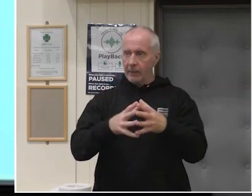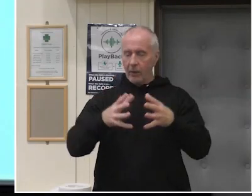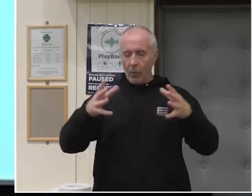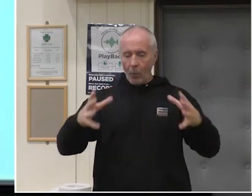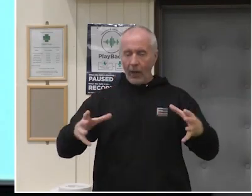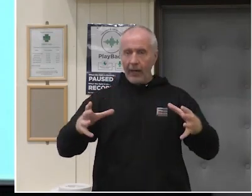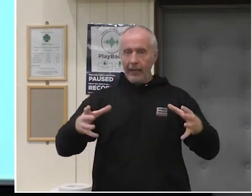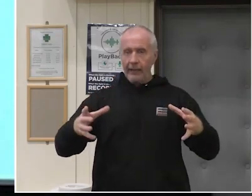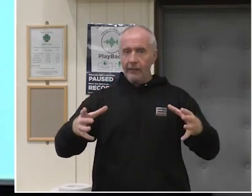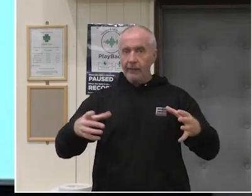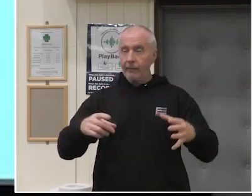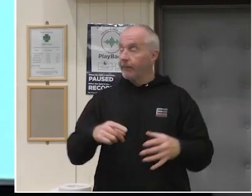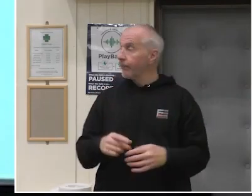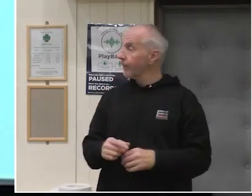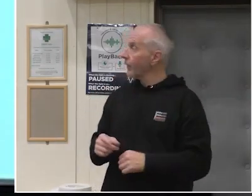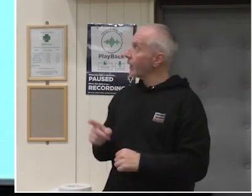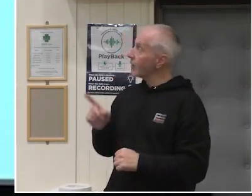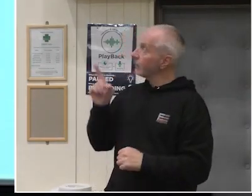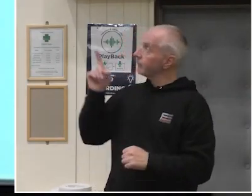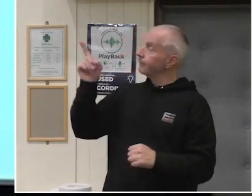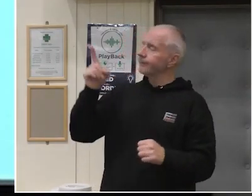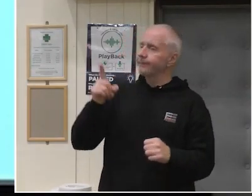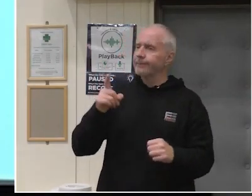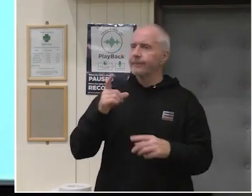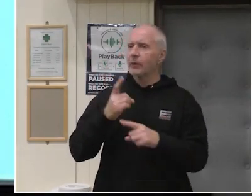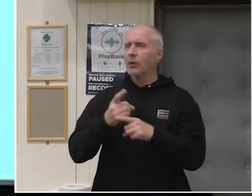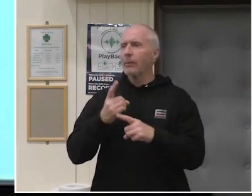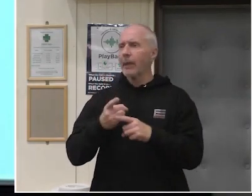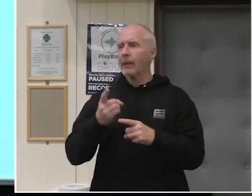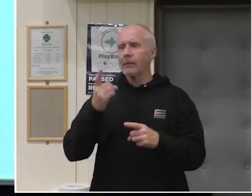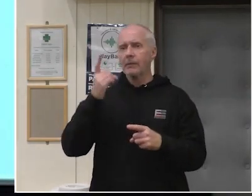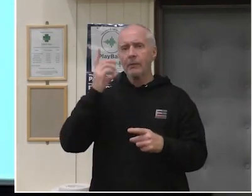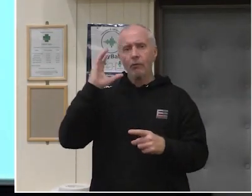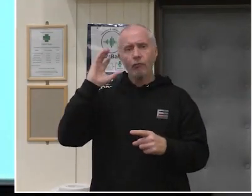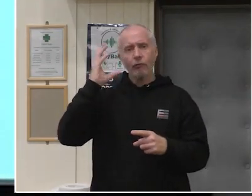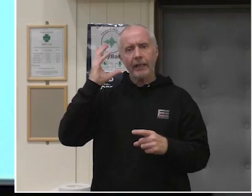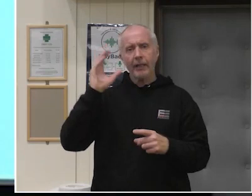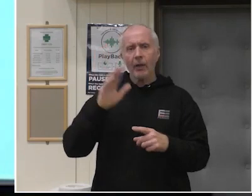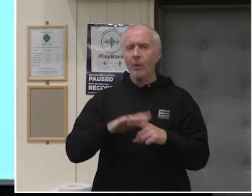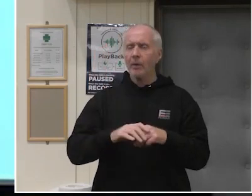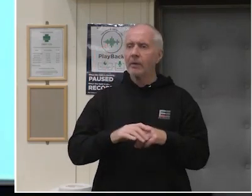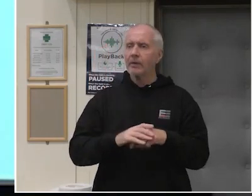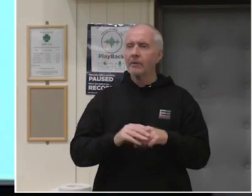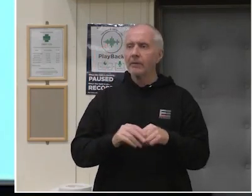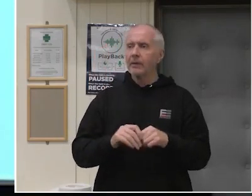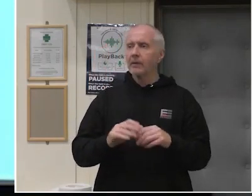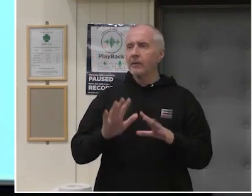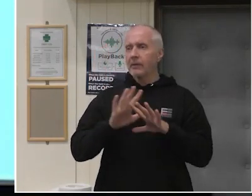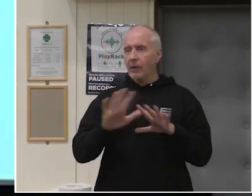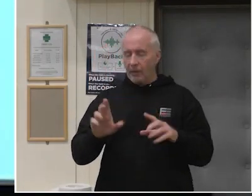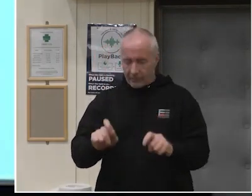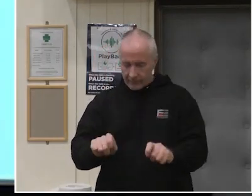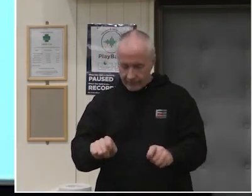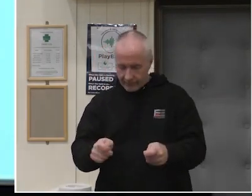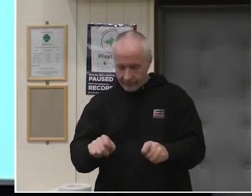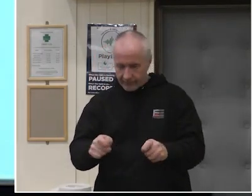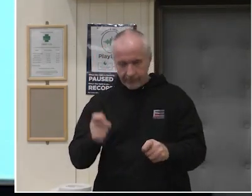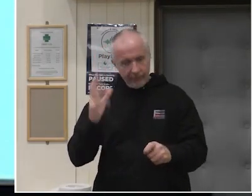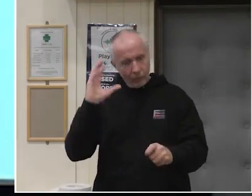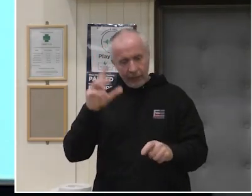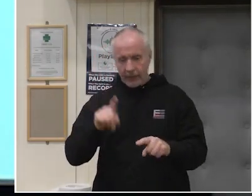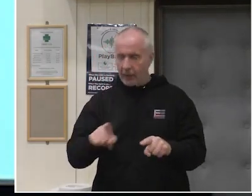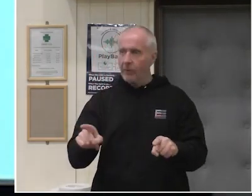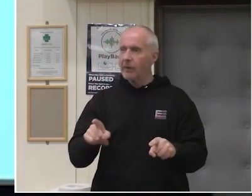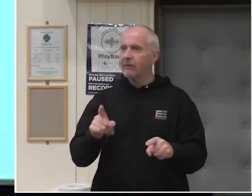that bit of radio that I was talking about, well, it's not just a transistor radio. It's actually quite a